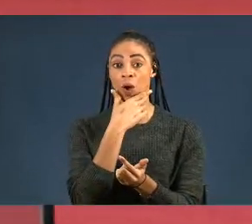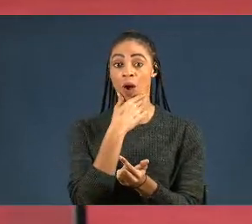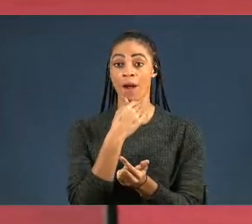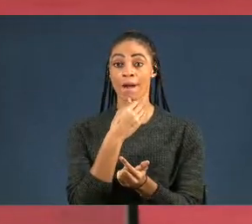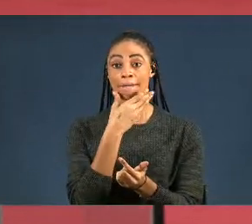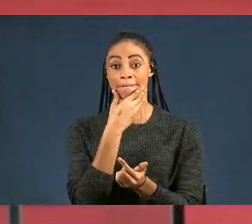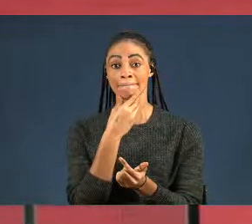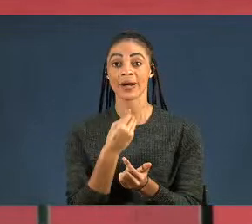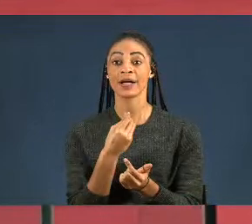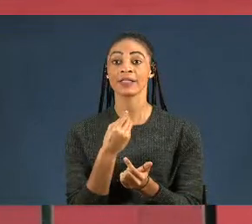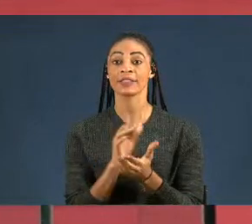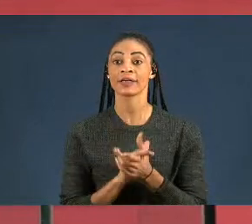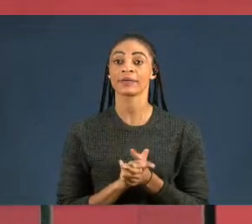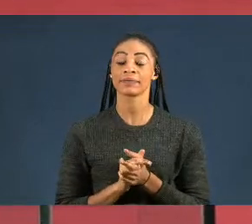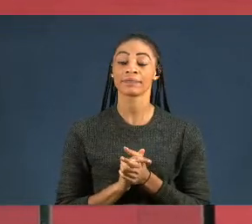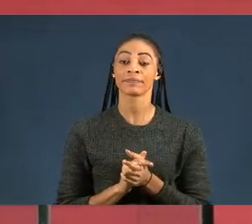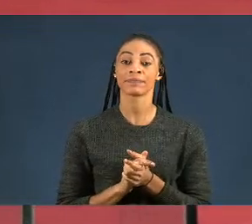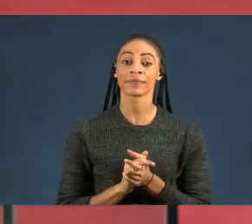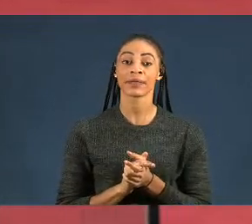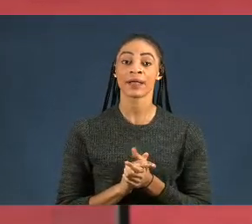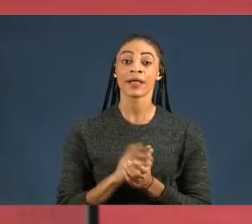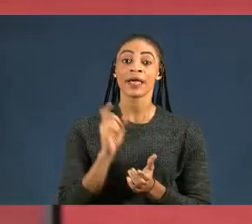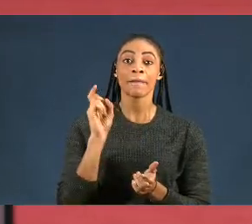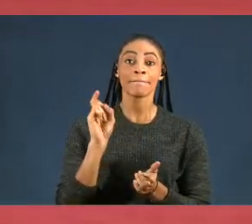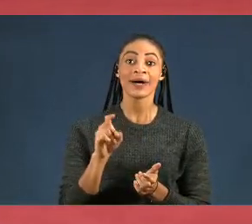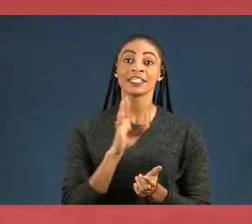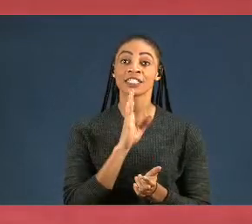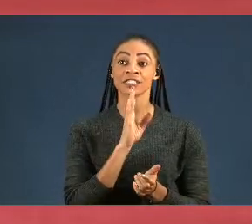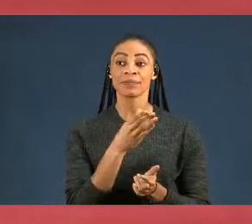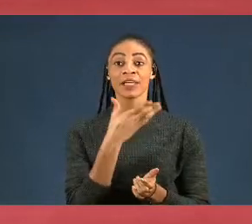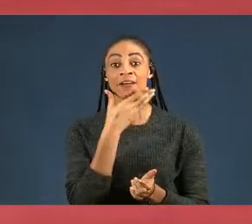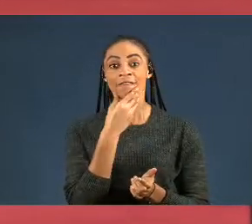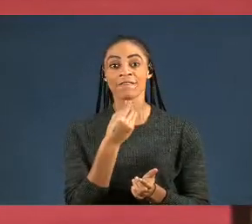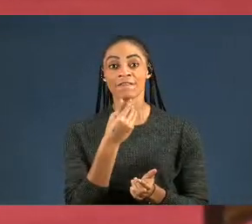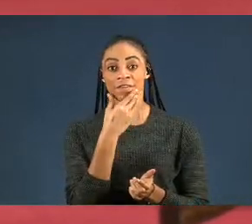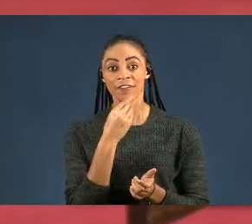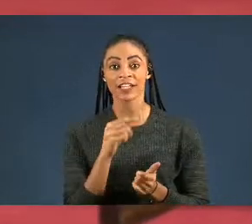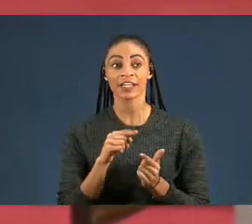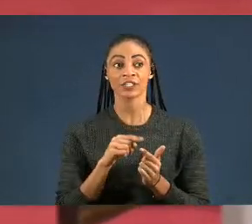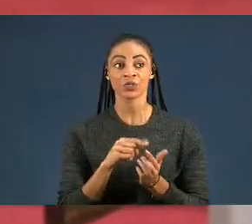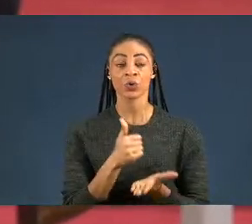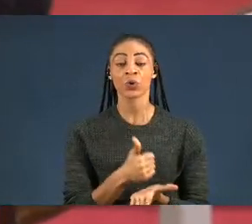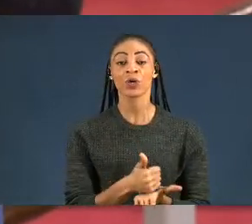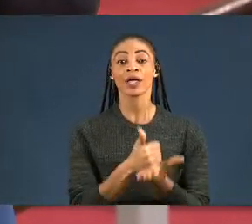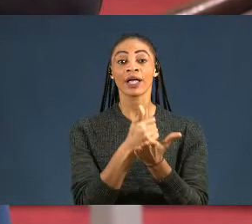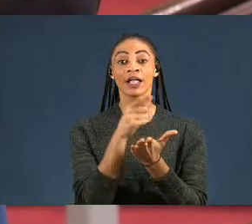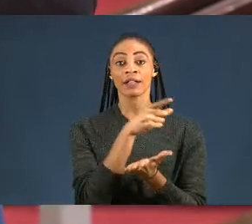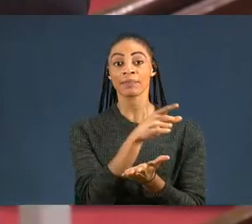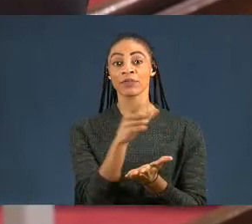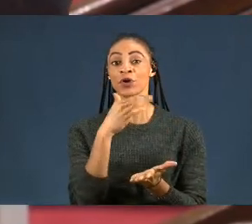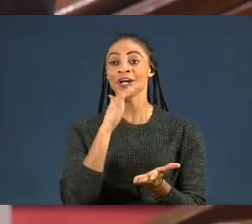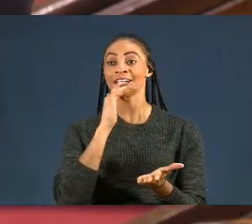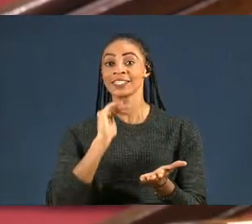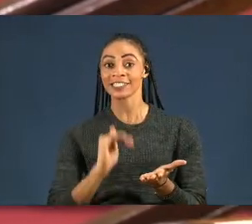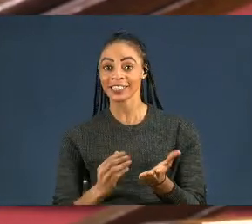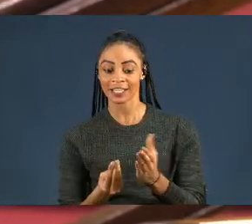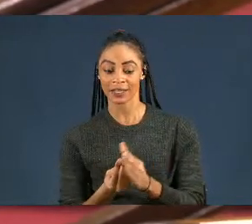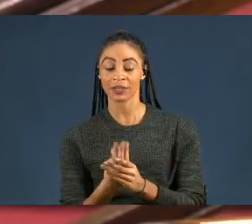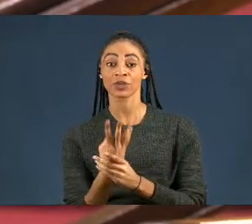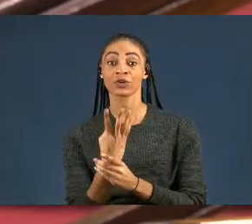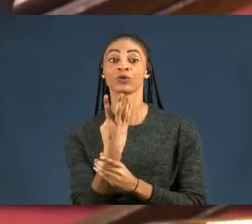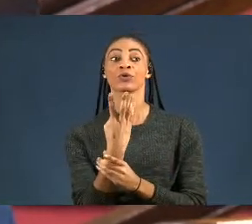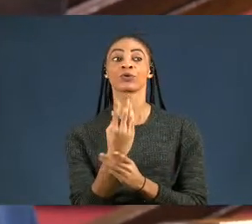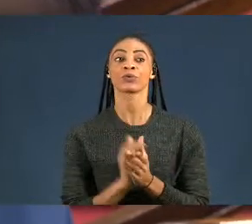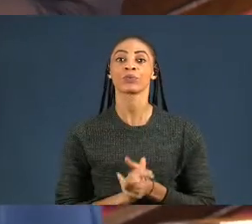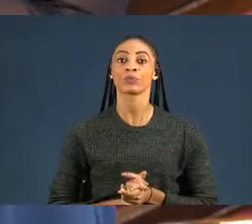the man in your son. It doesn't matter what woman you are, that is the one thing you are not graced